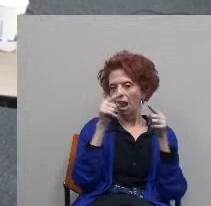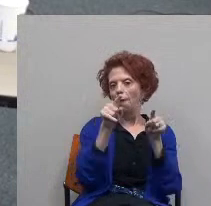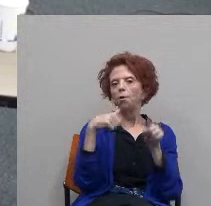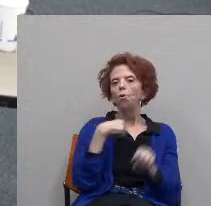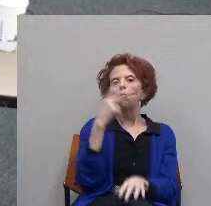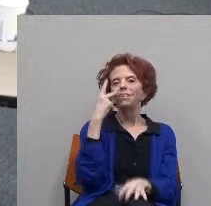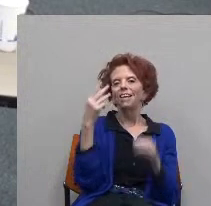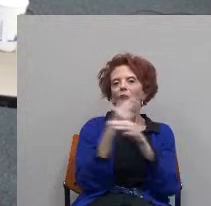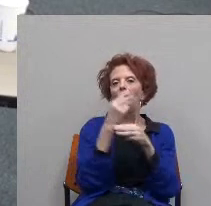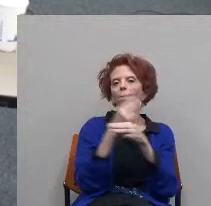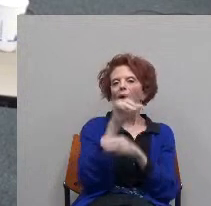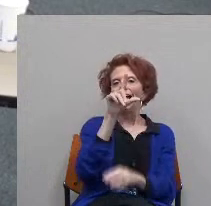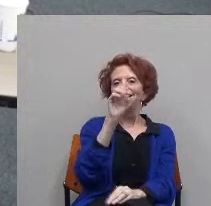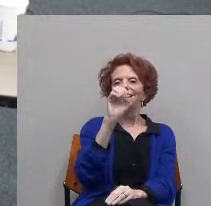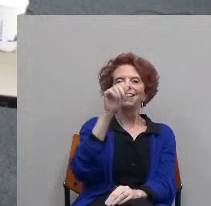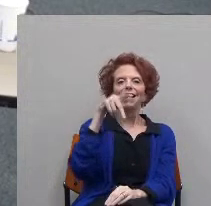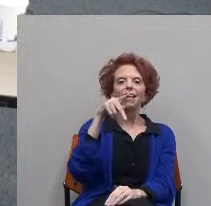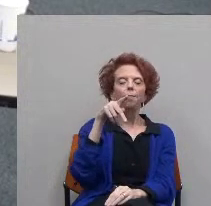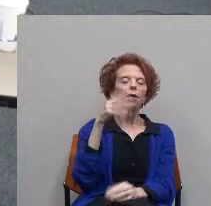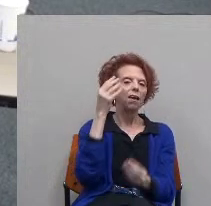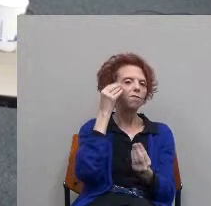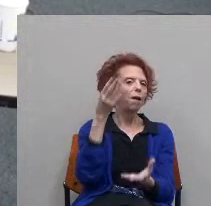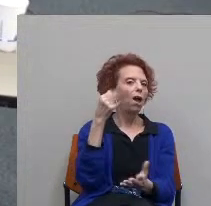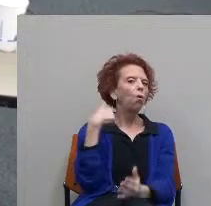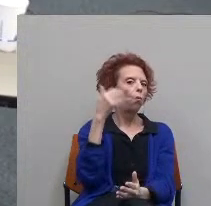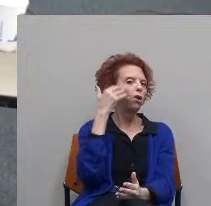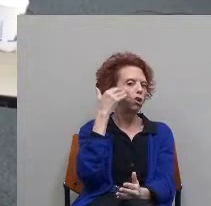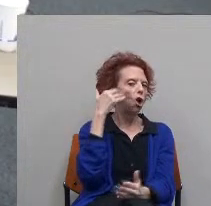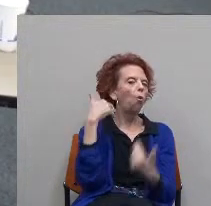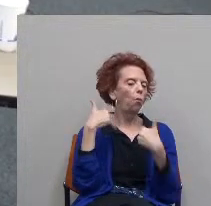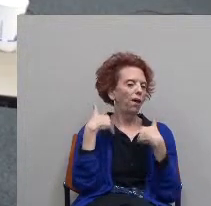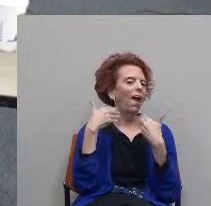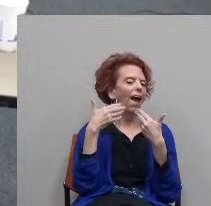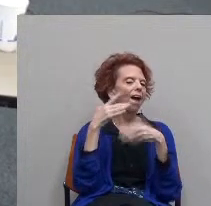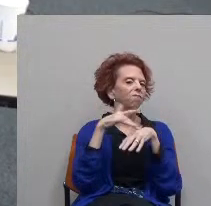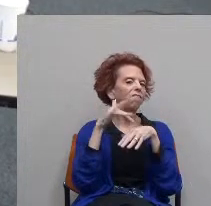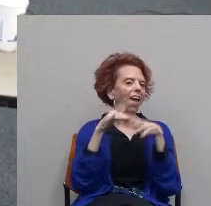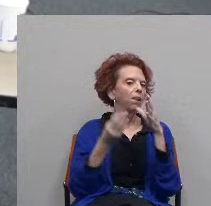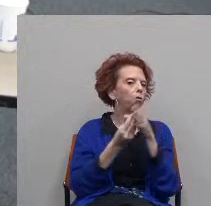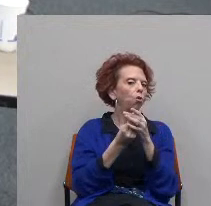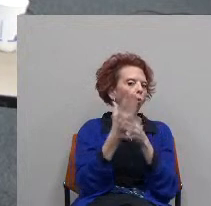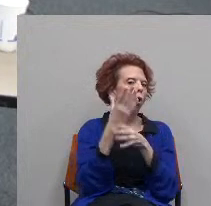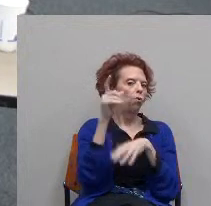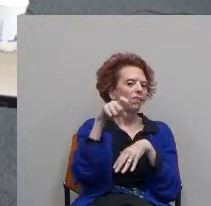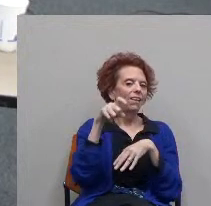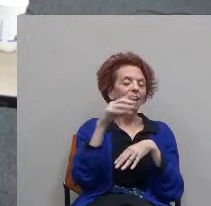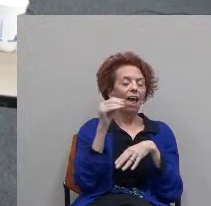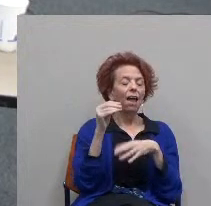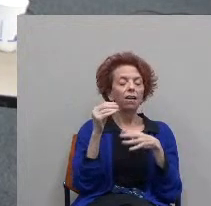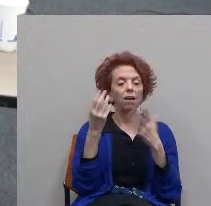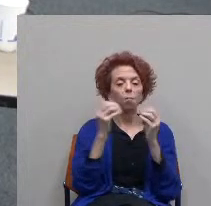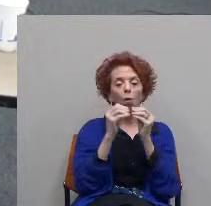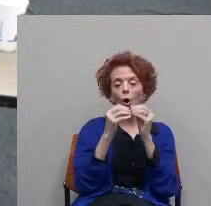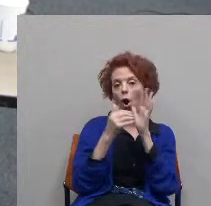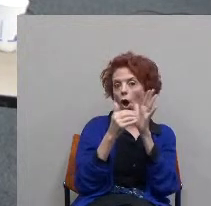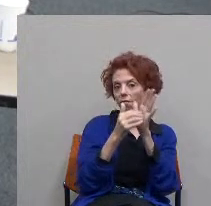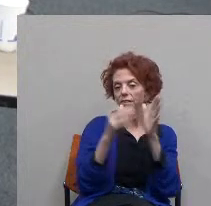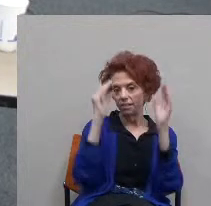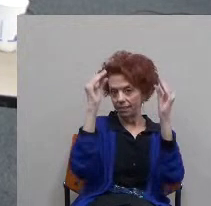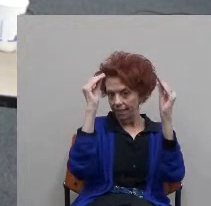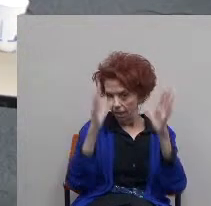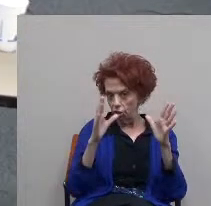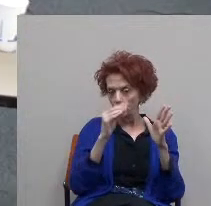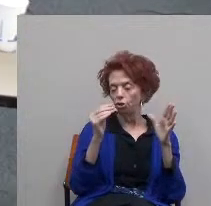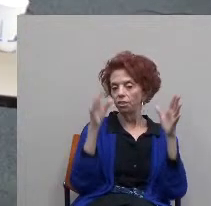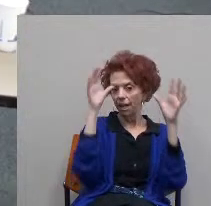data. And we know that we have room to grow, and I think more often than not, teachers,